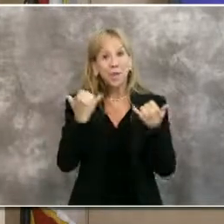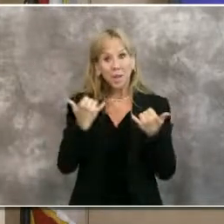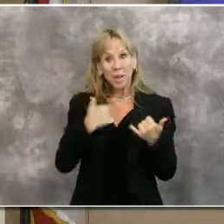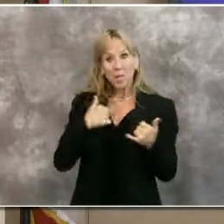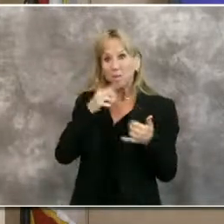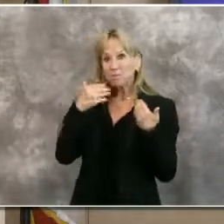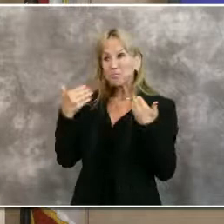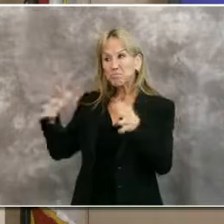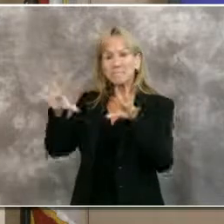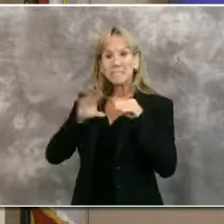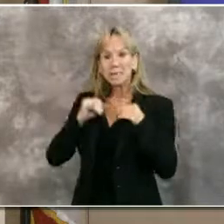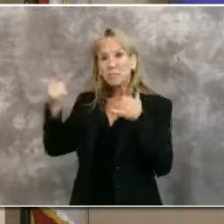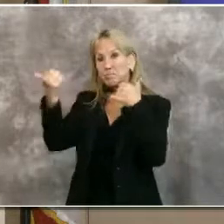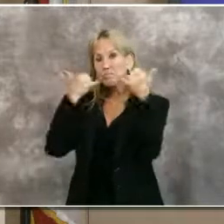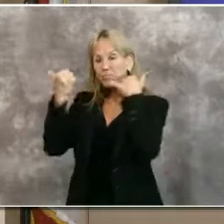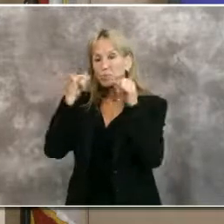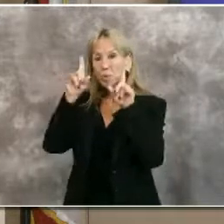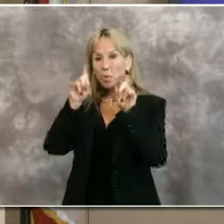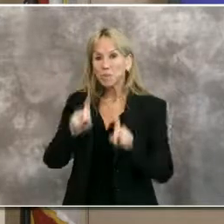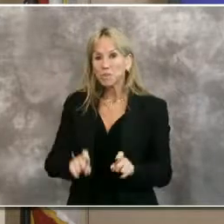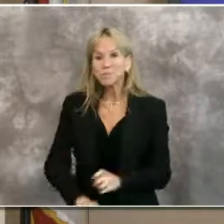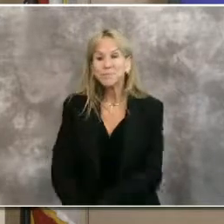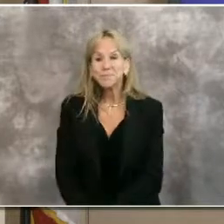let's hear the first question.